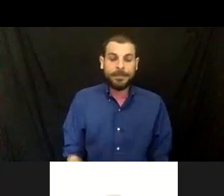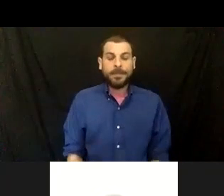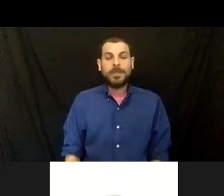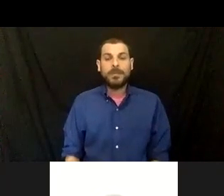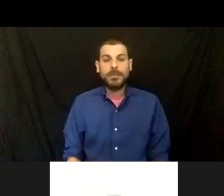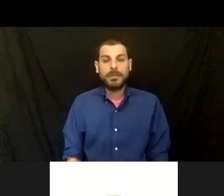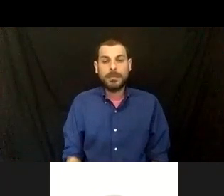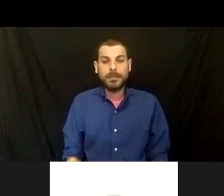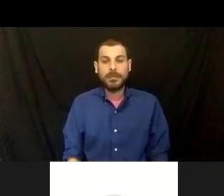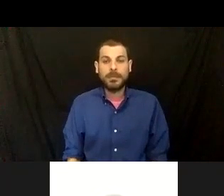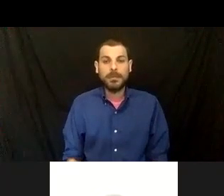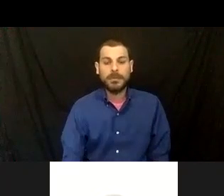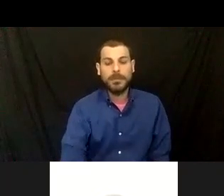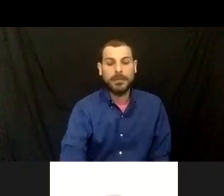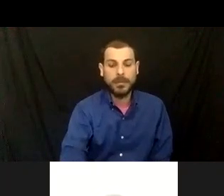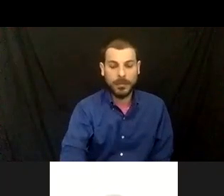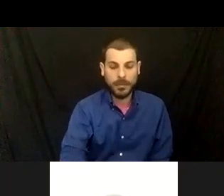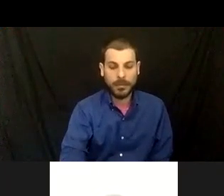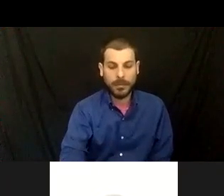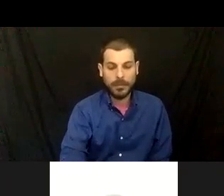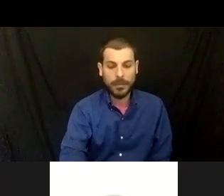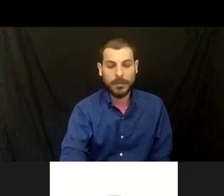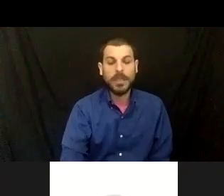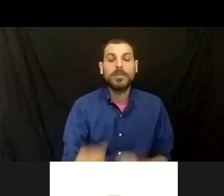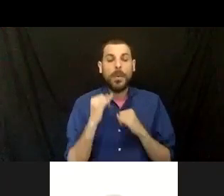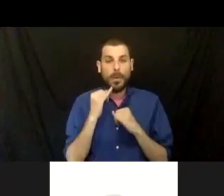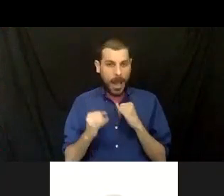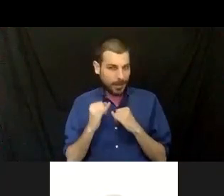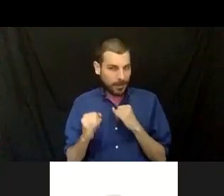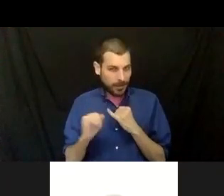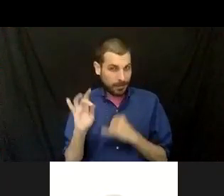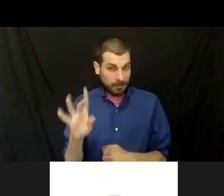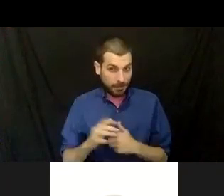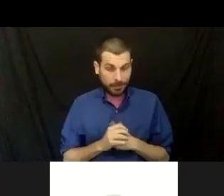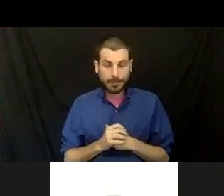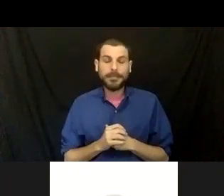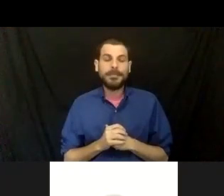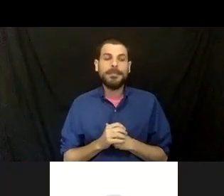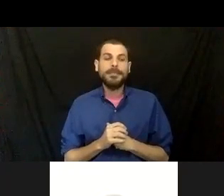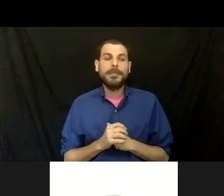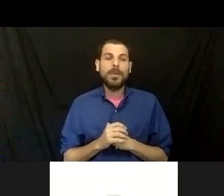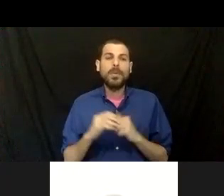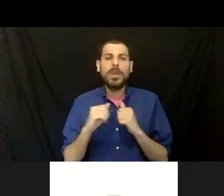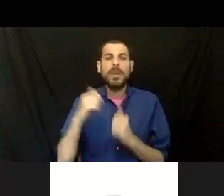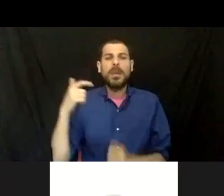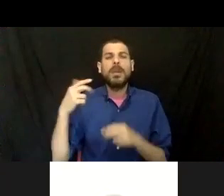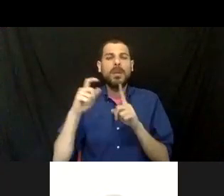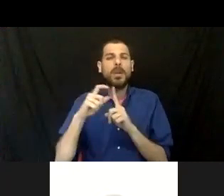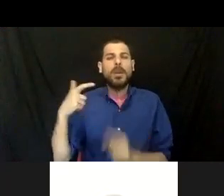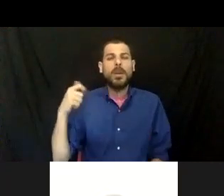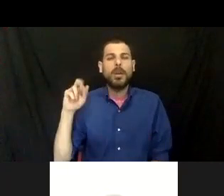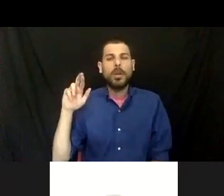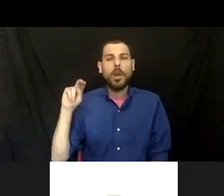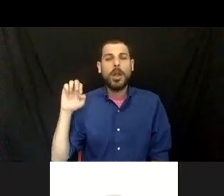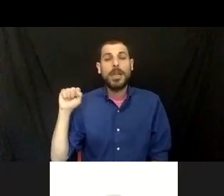about is on a little bit of a different subject, on the garnishment and bank